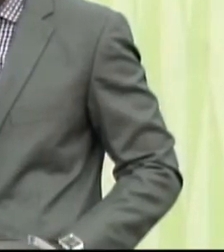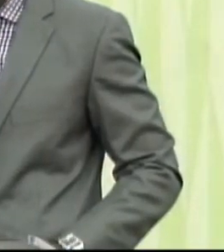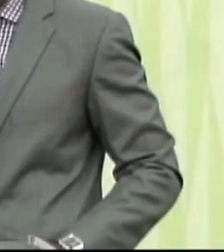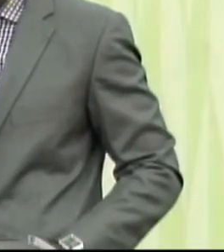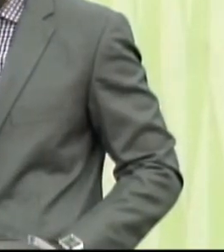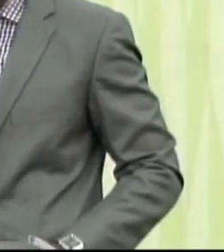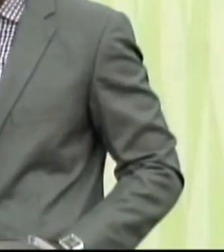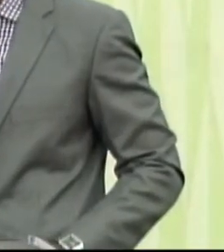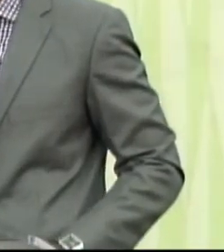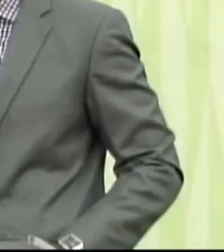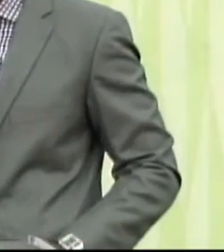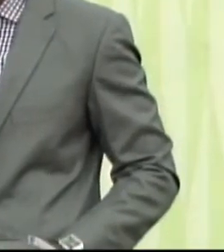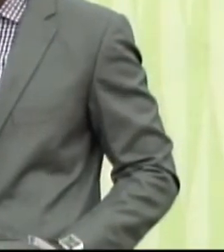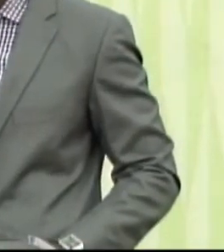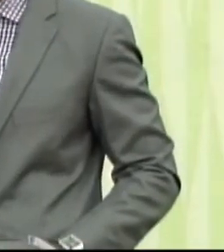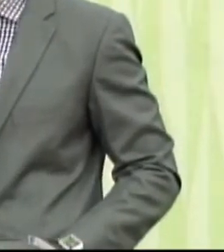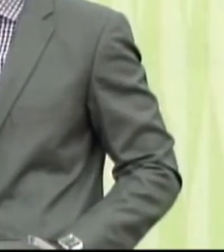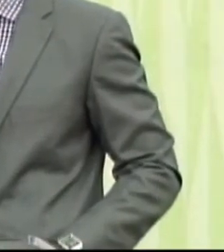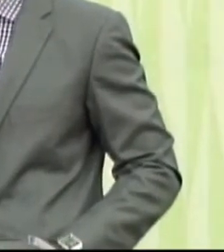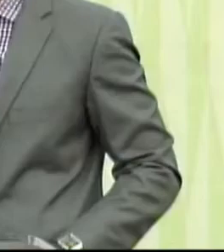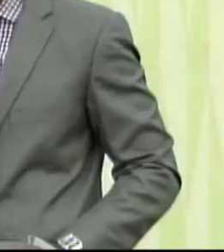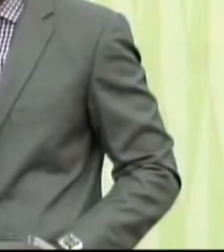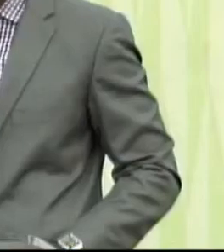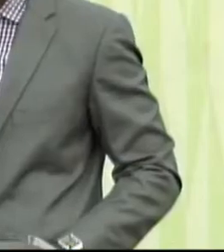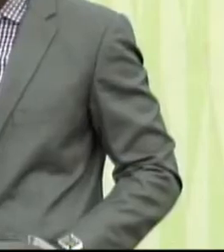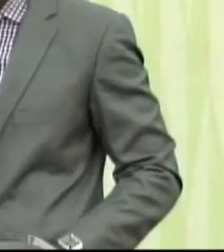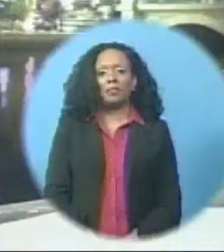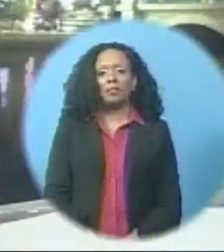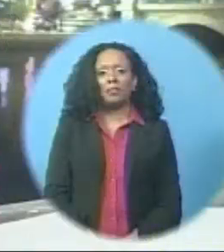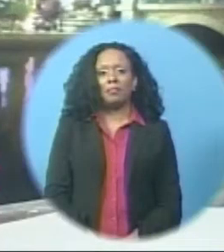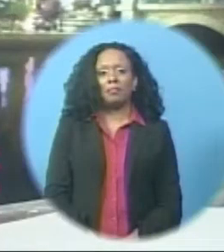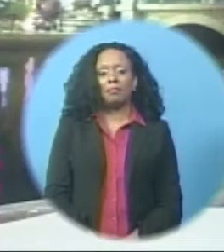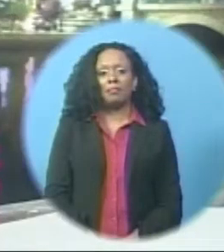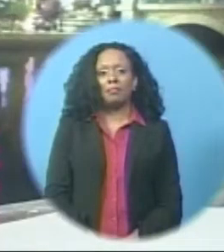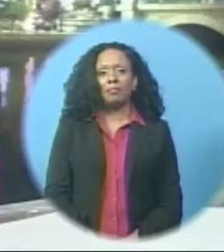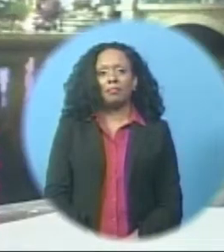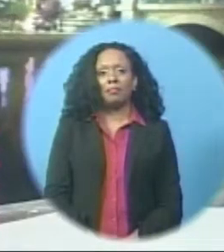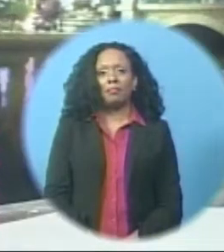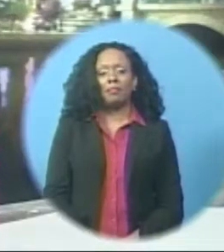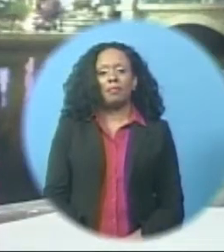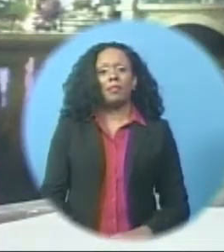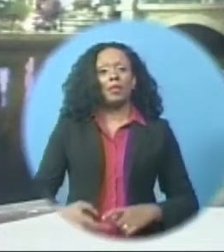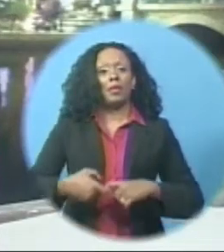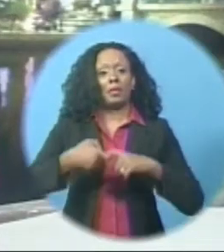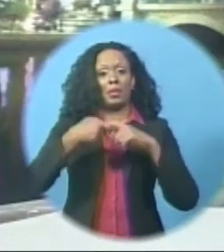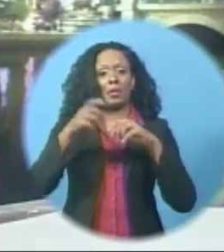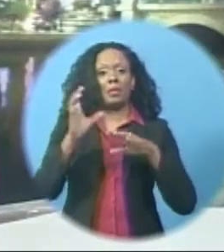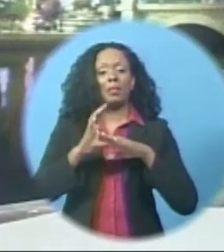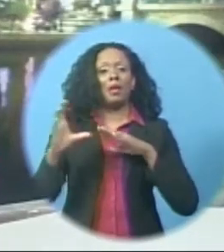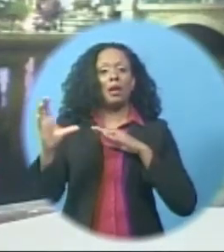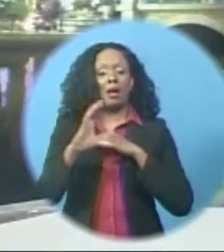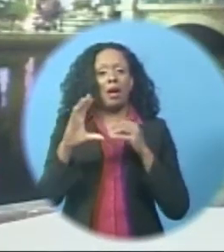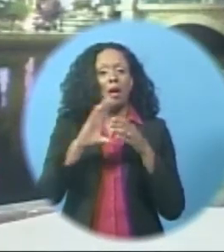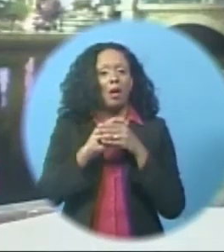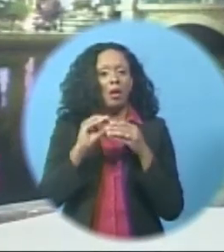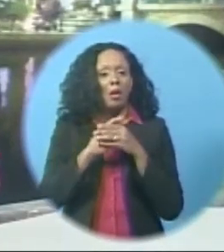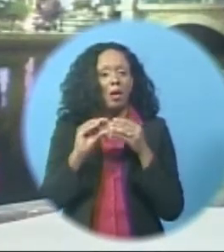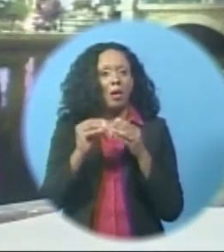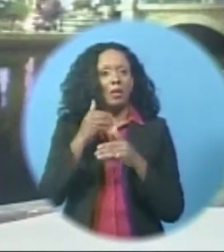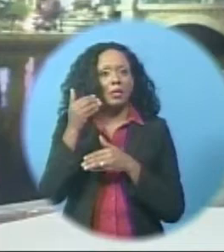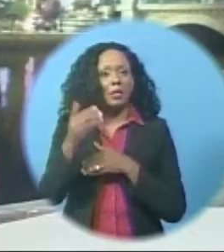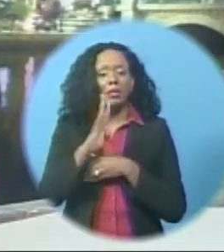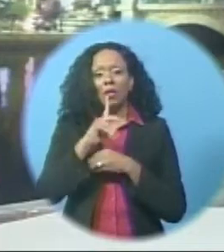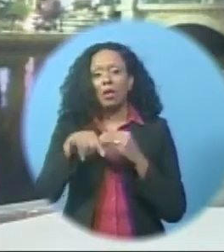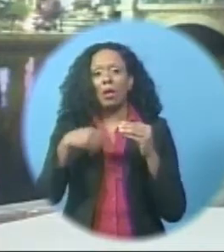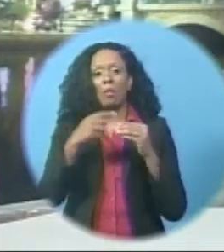before. He can only mimic what has been exhibited. In our regional segment, the head of the RSS